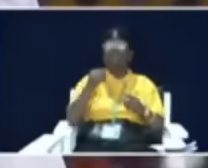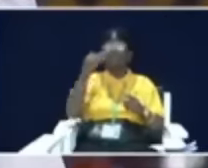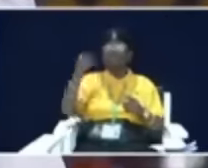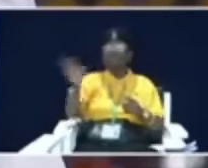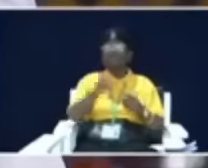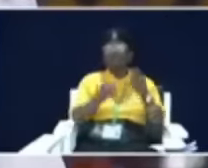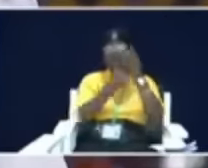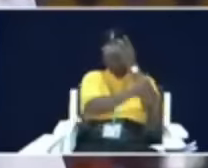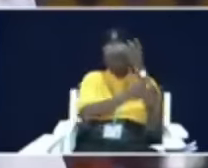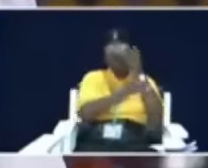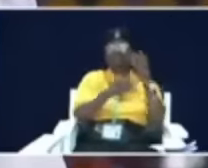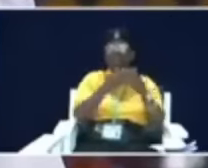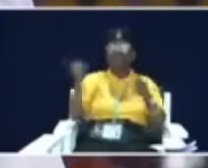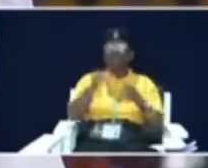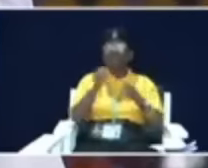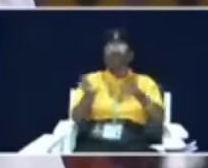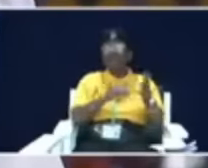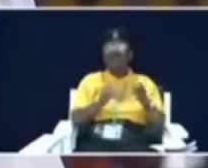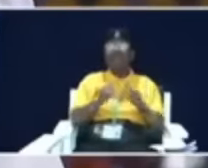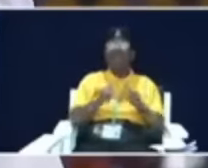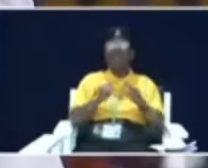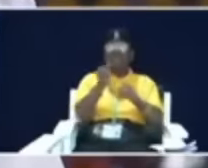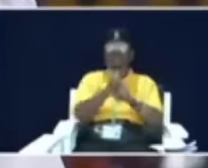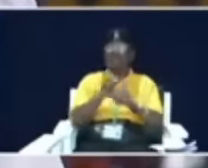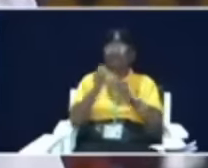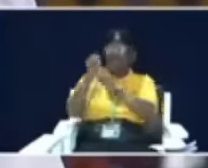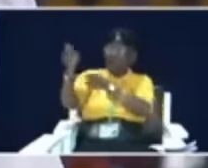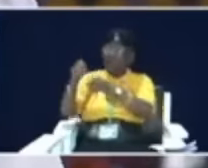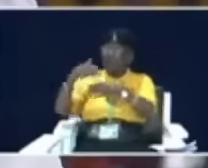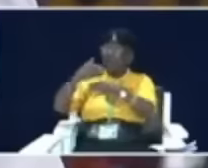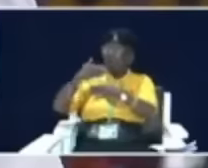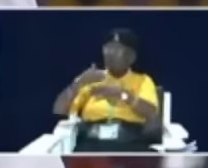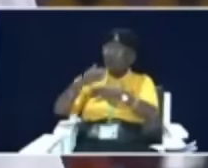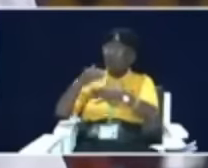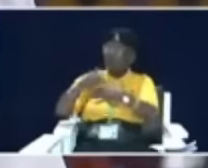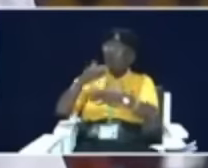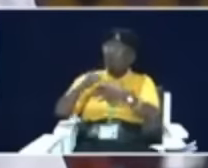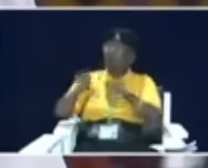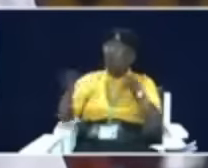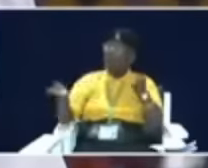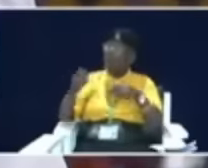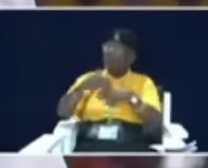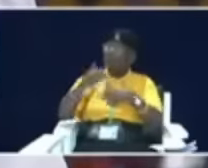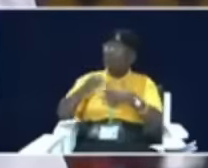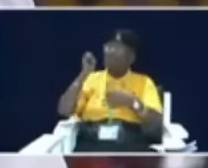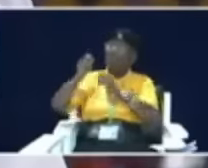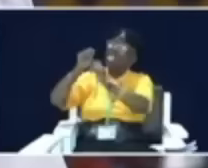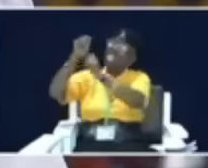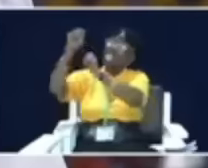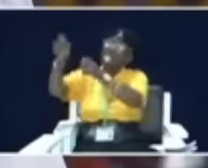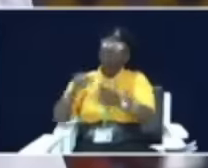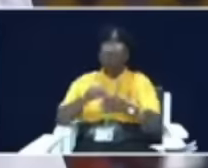get an arrow, open the window, shoot." He shot. And Elisha said, "That's victory for